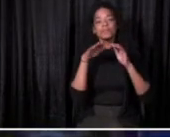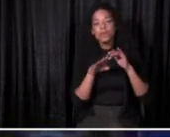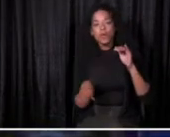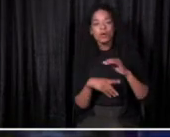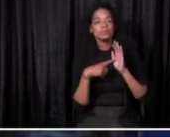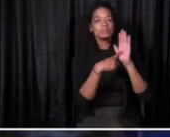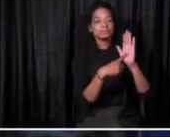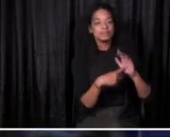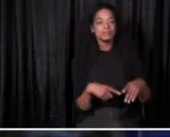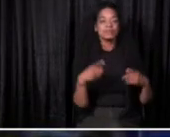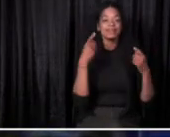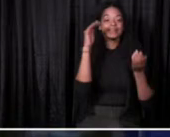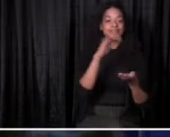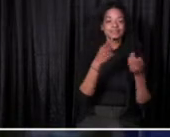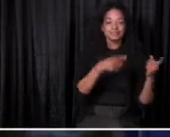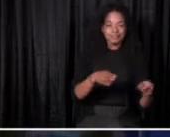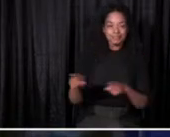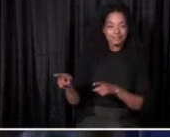Aliyah,